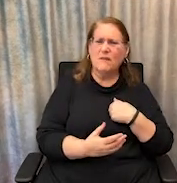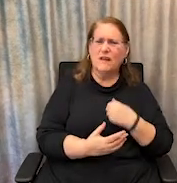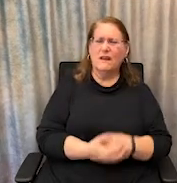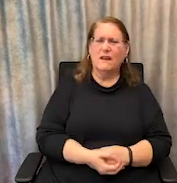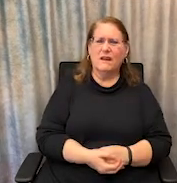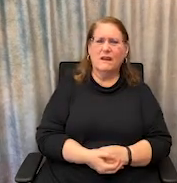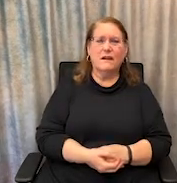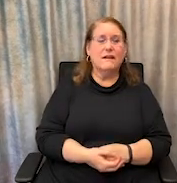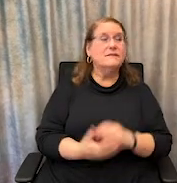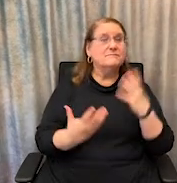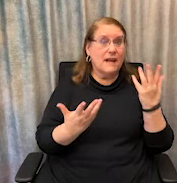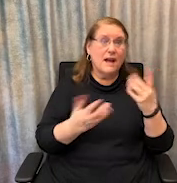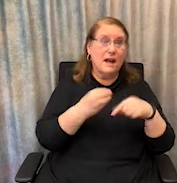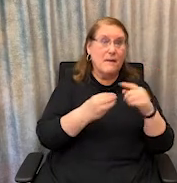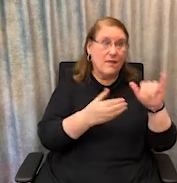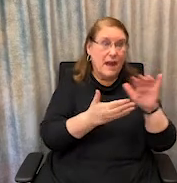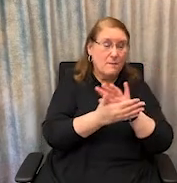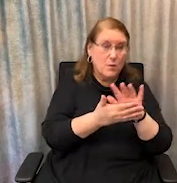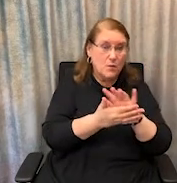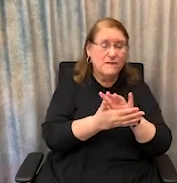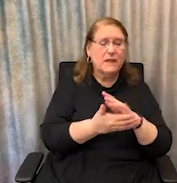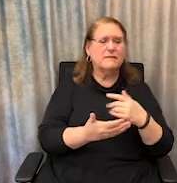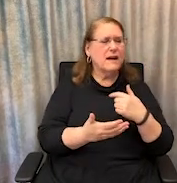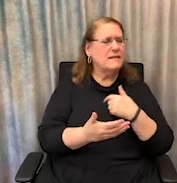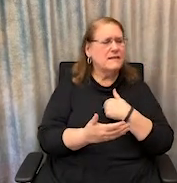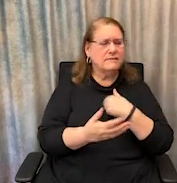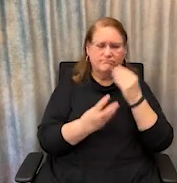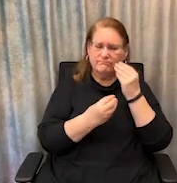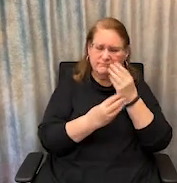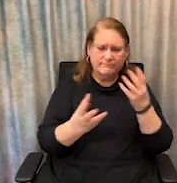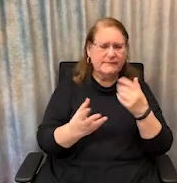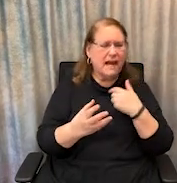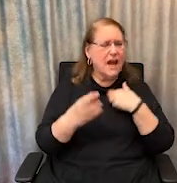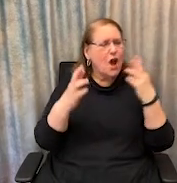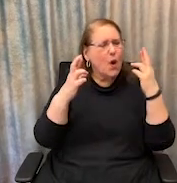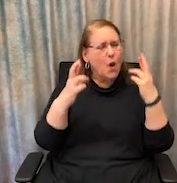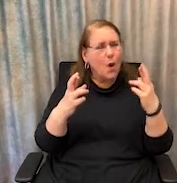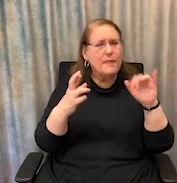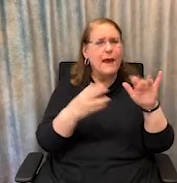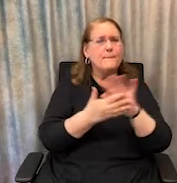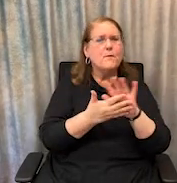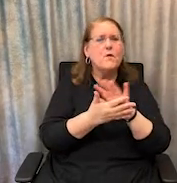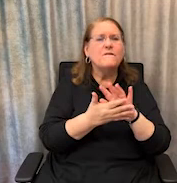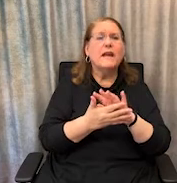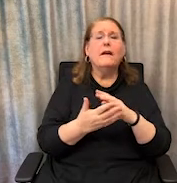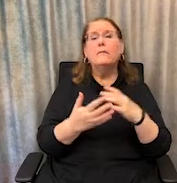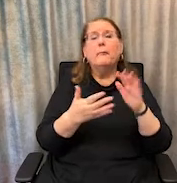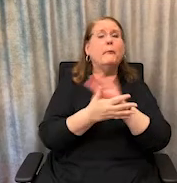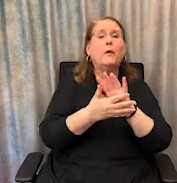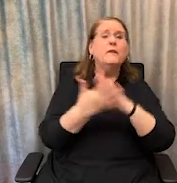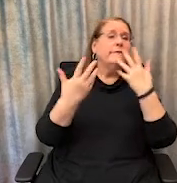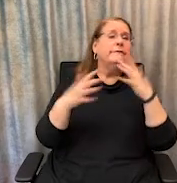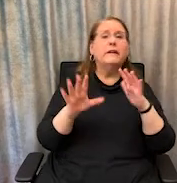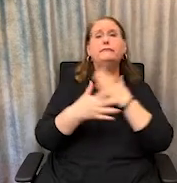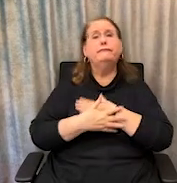And regarding this movie we shot, I can only say that I hope it will be more than just a motion